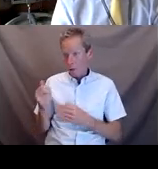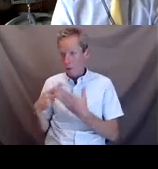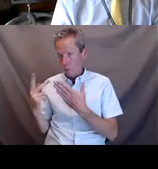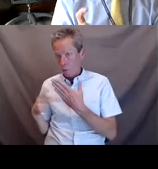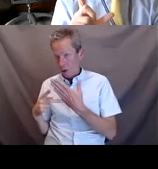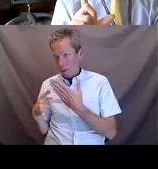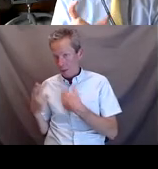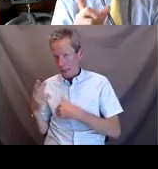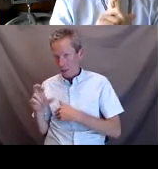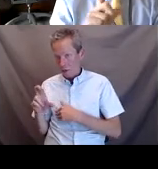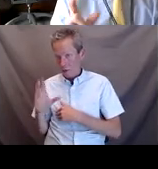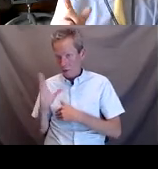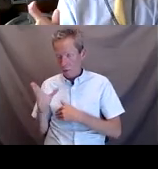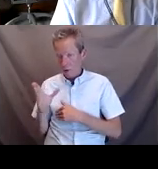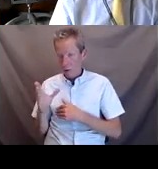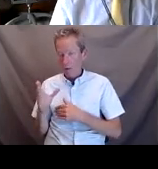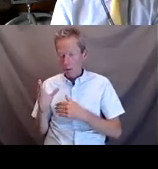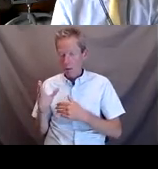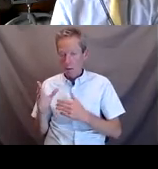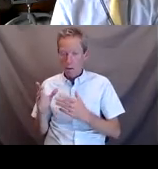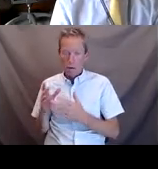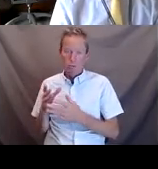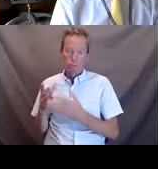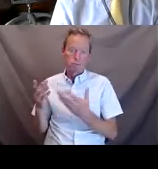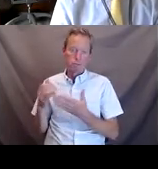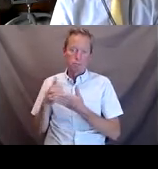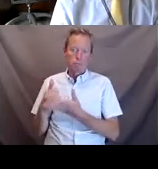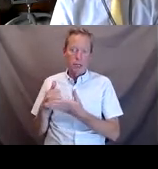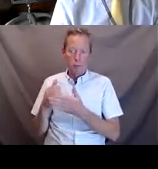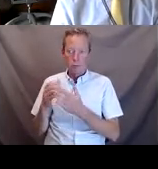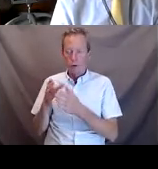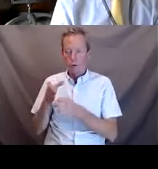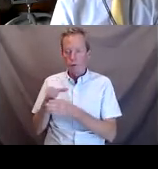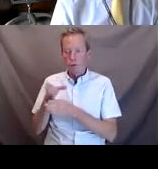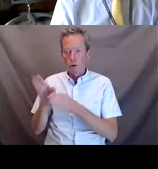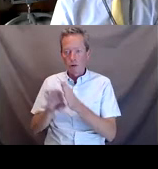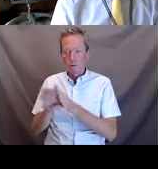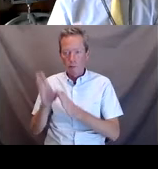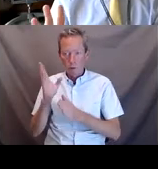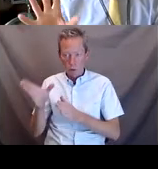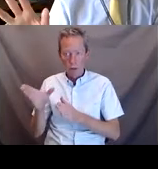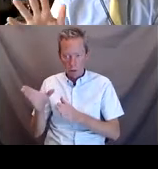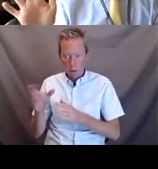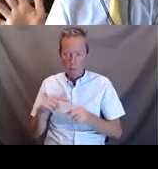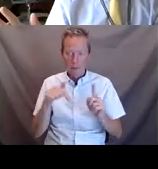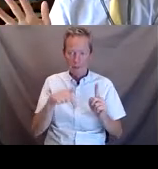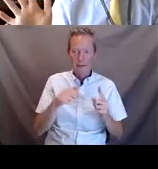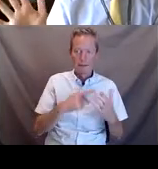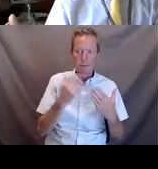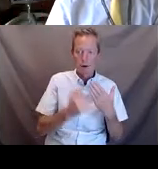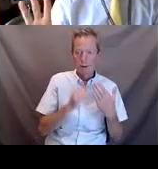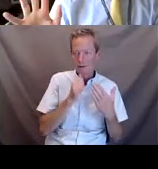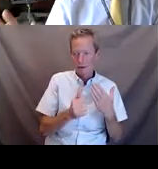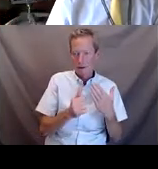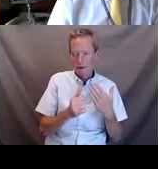in HR that will piggyback off of this particular project that will be far more focused on